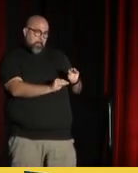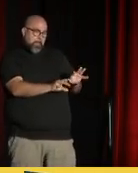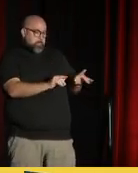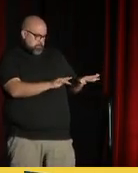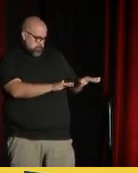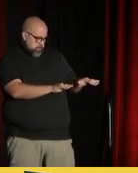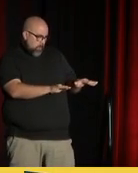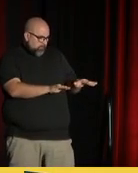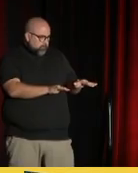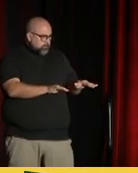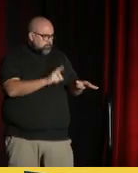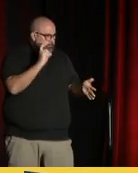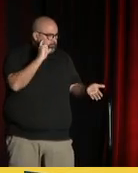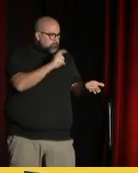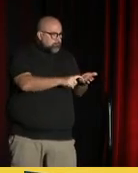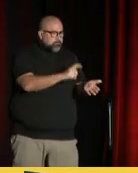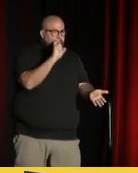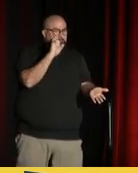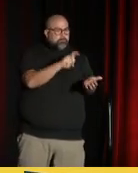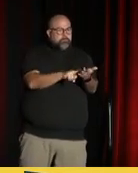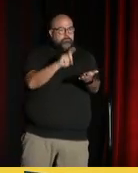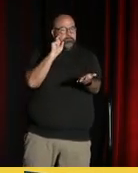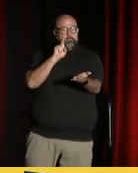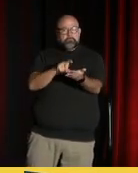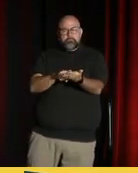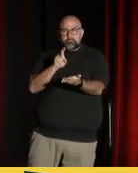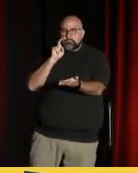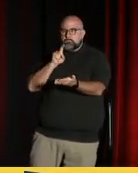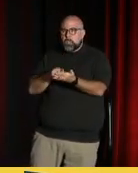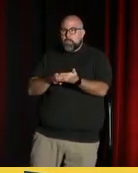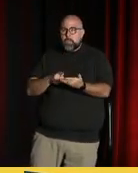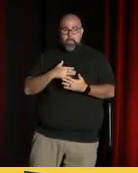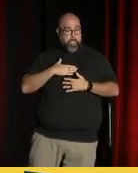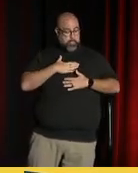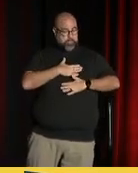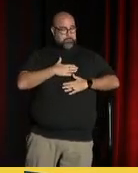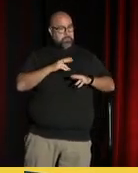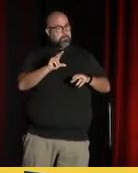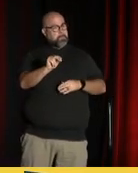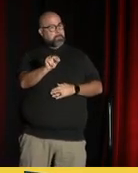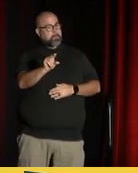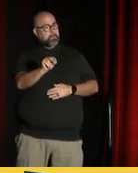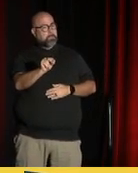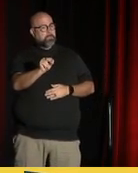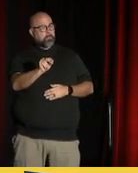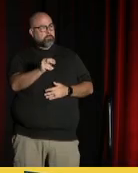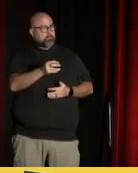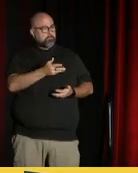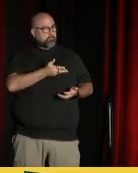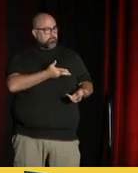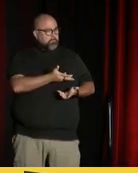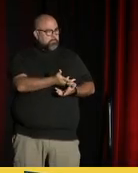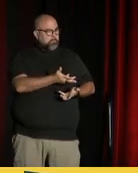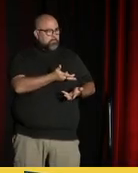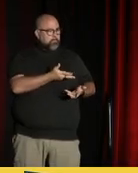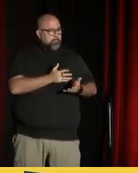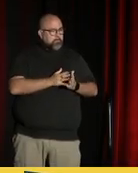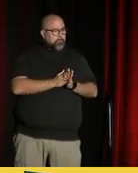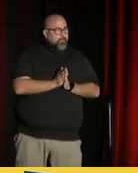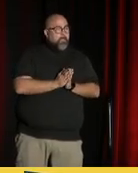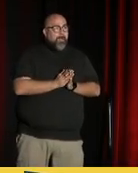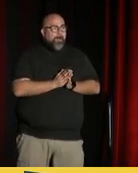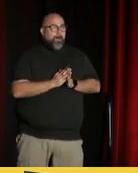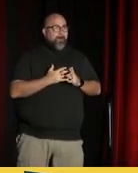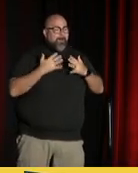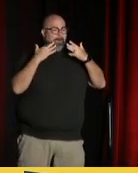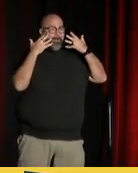what we saw happening in that room was not entertainment. It was engagement, it was motivation,